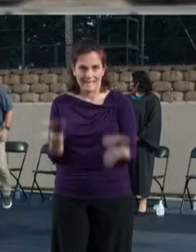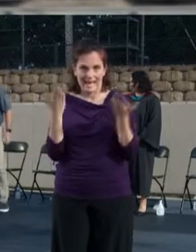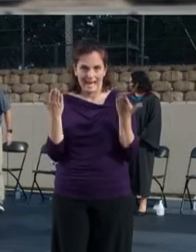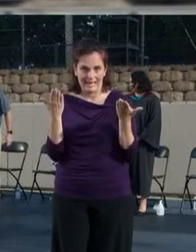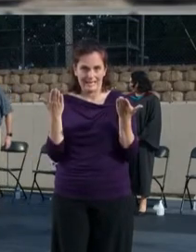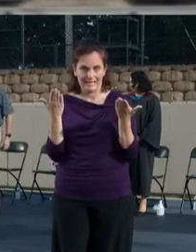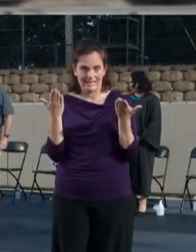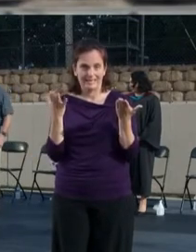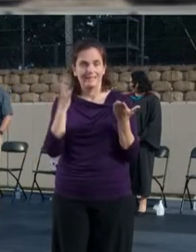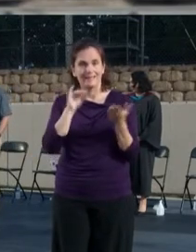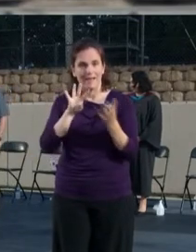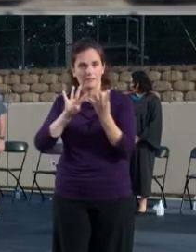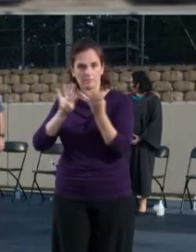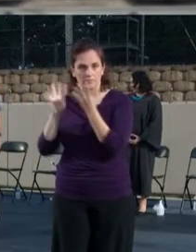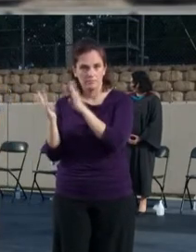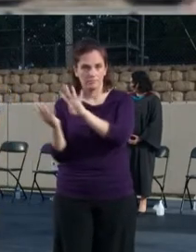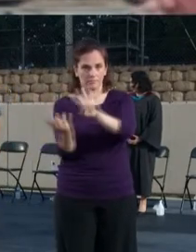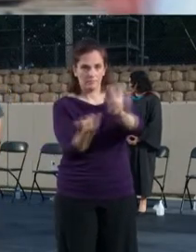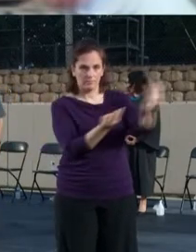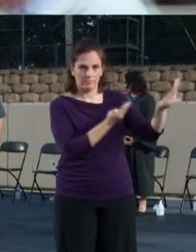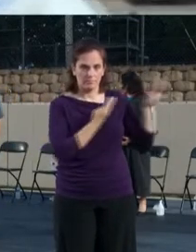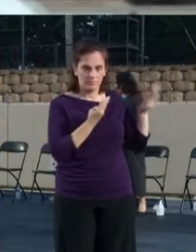and take your place.